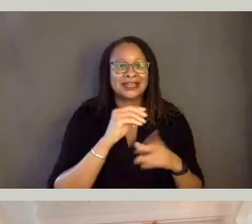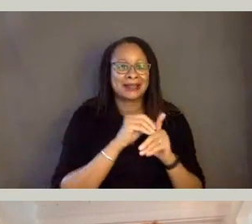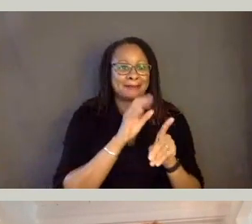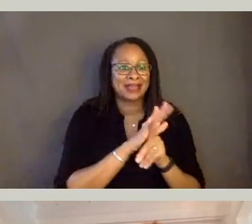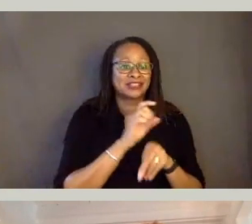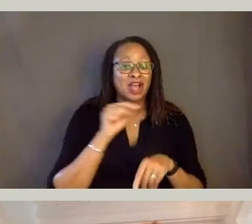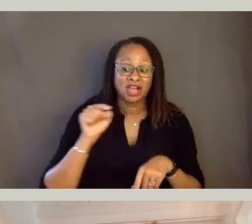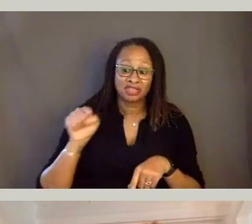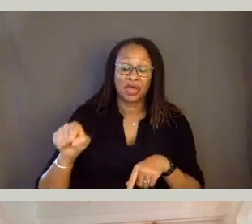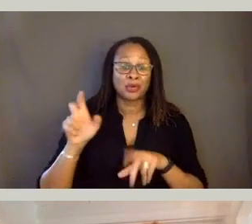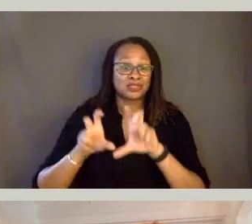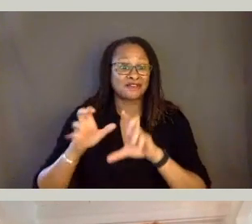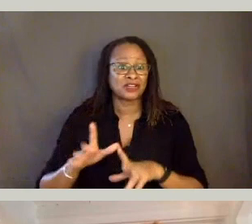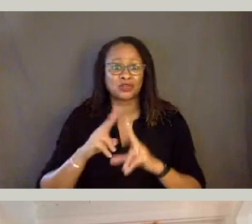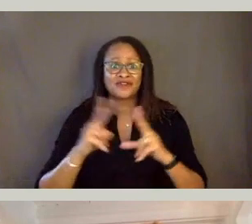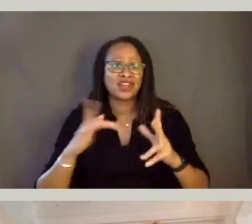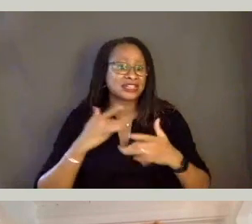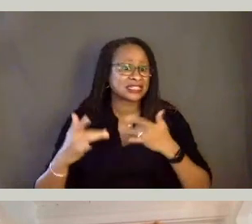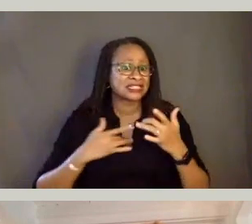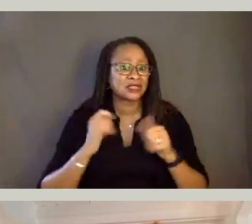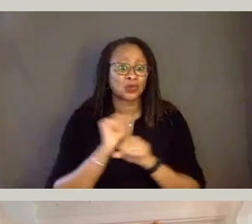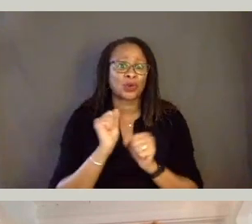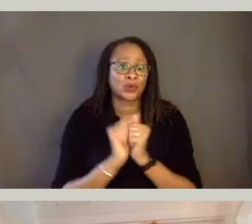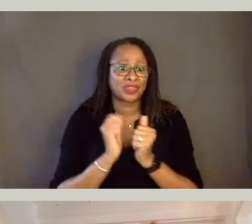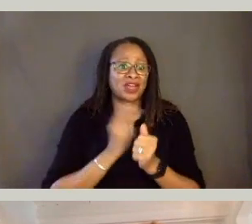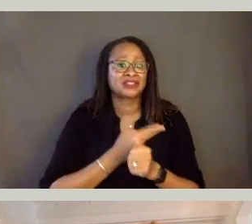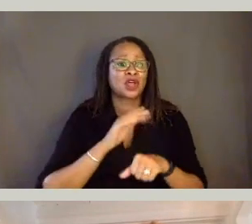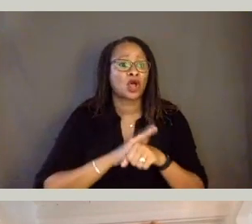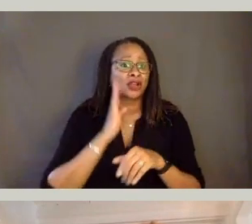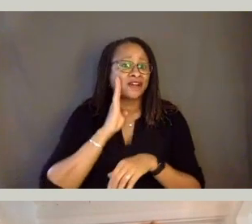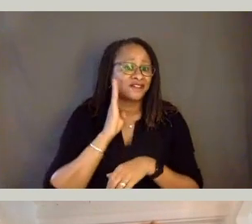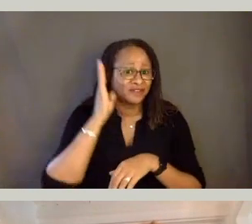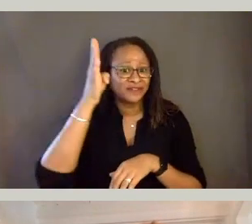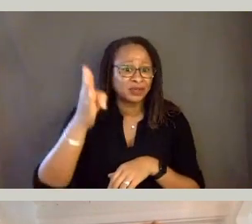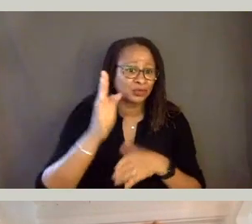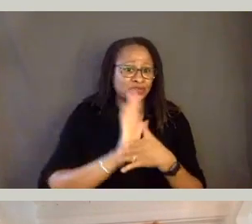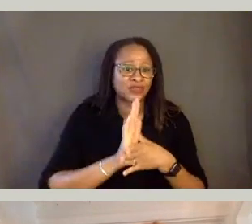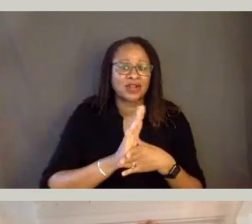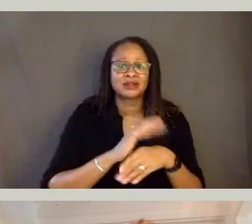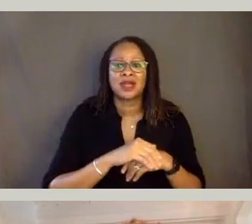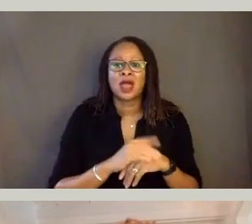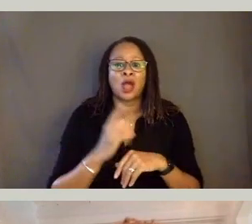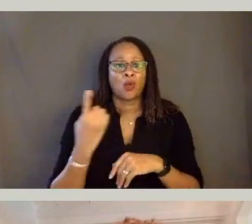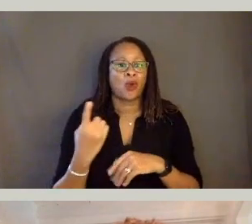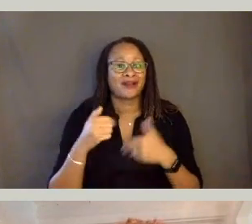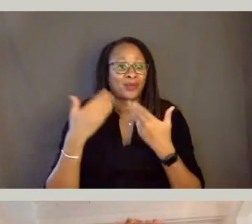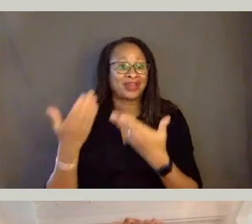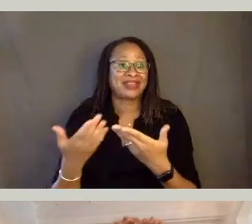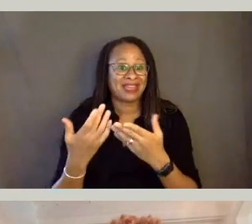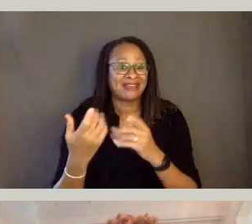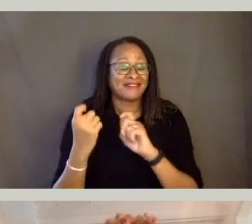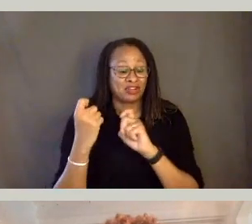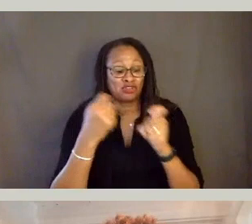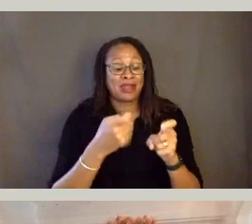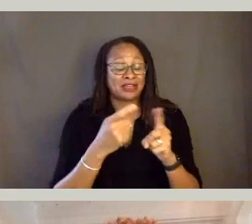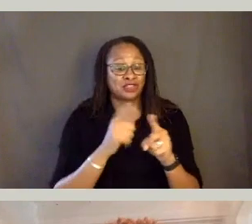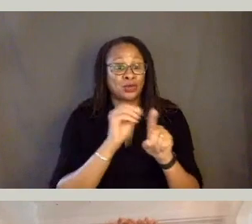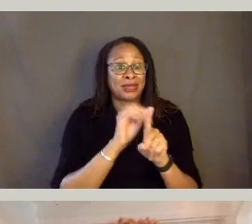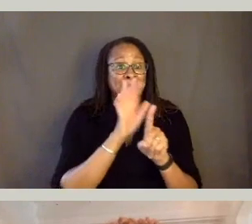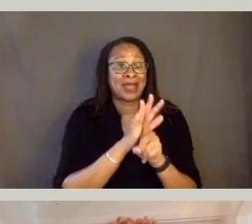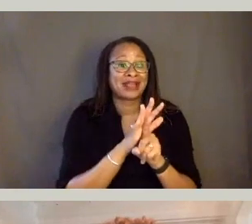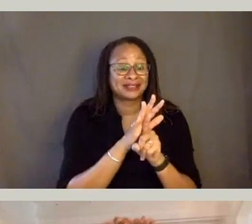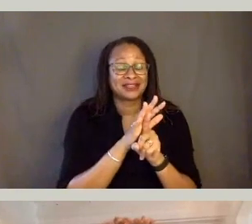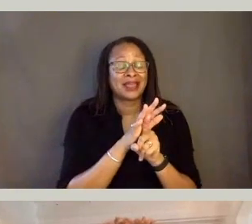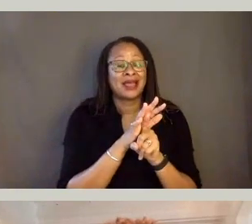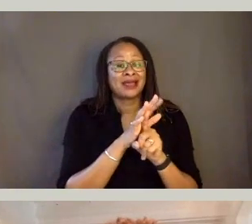investors were really excited to work with us on future films, or even one read gave a grant to our impact campaign for that film,